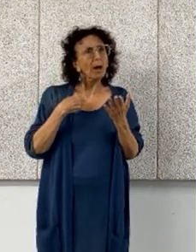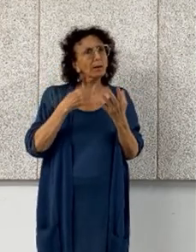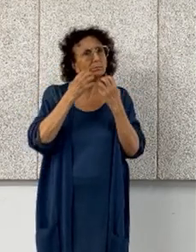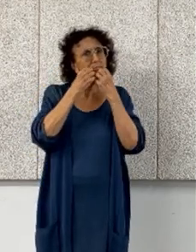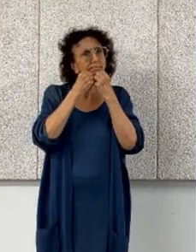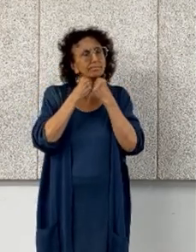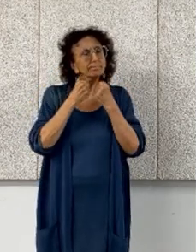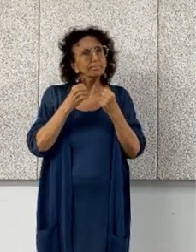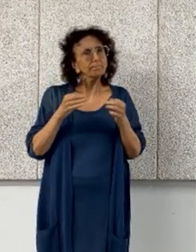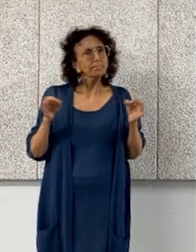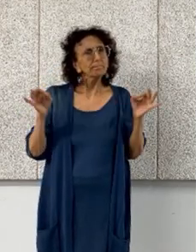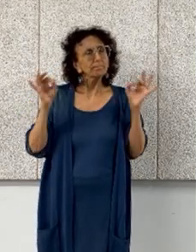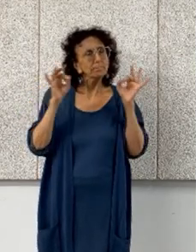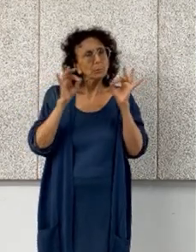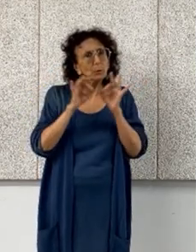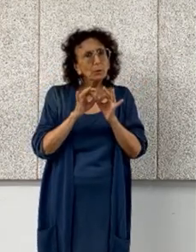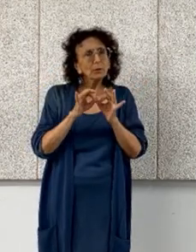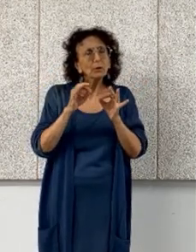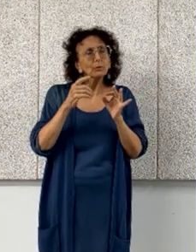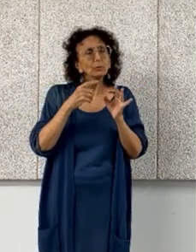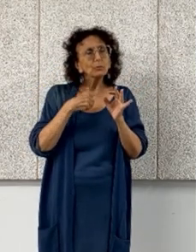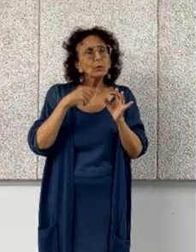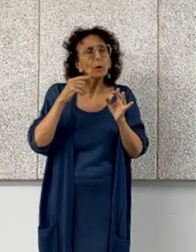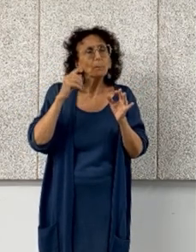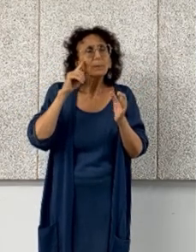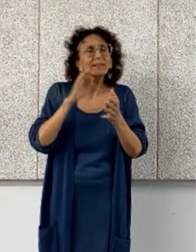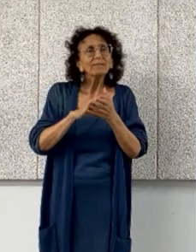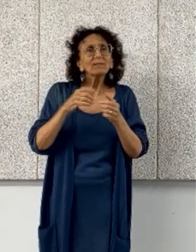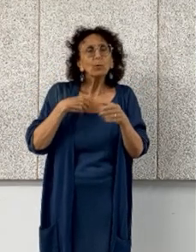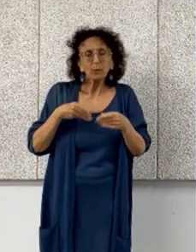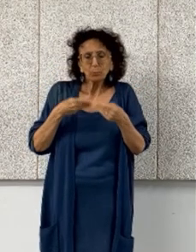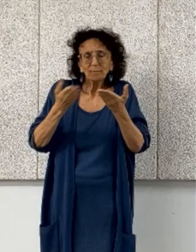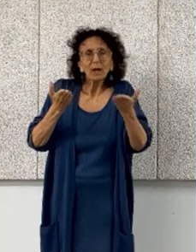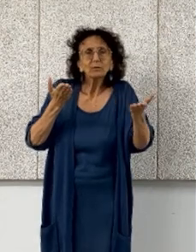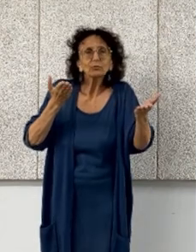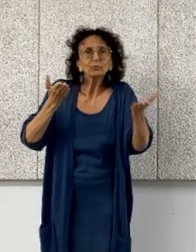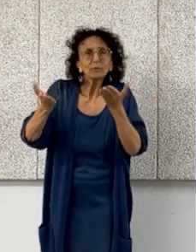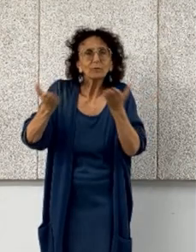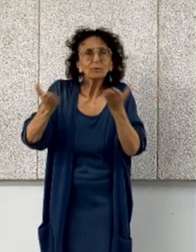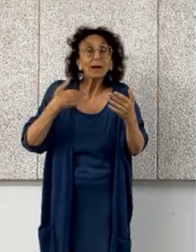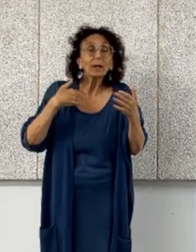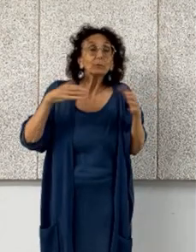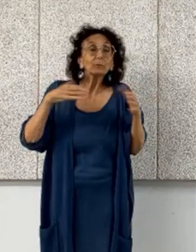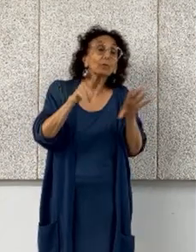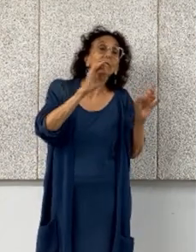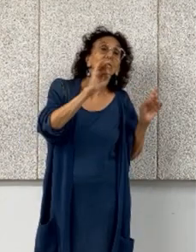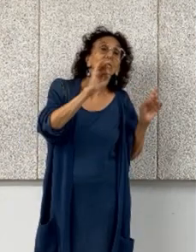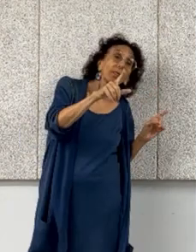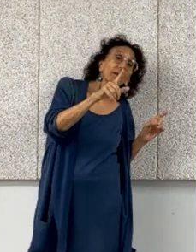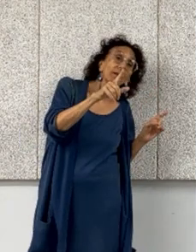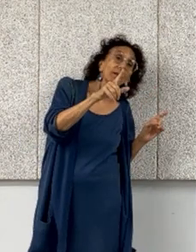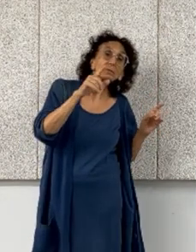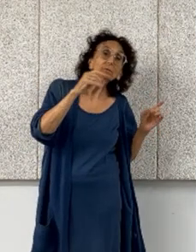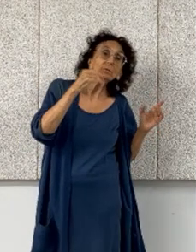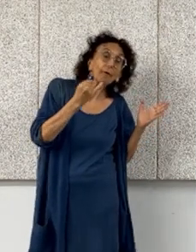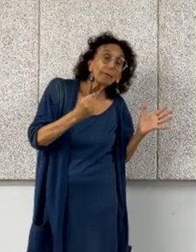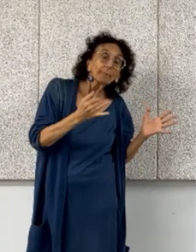to have some footprint of service as I've been moving through my freelance career.